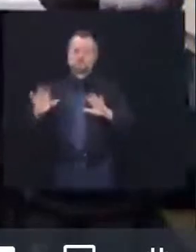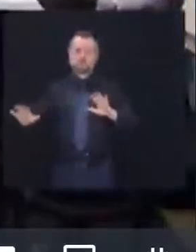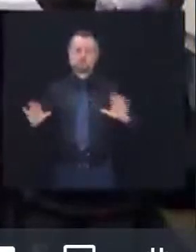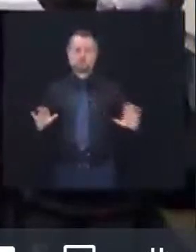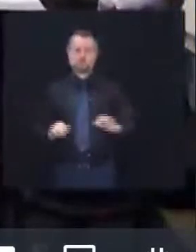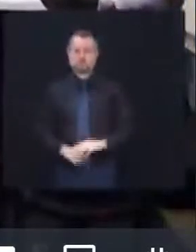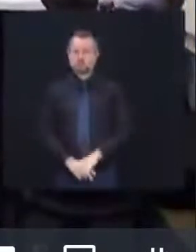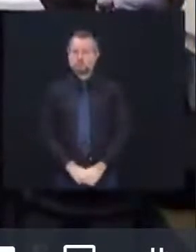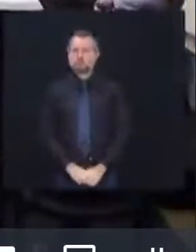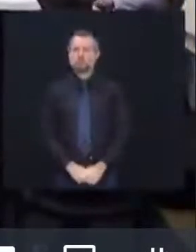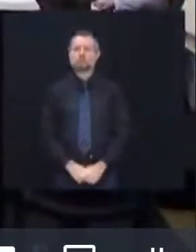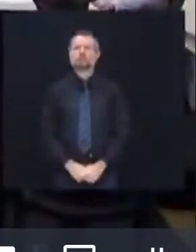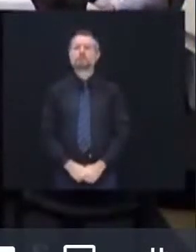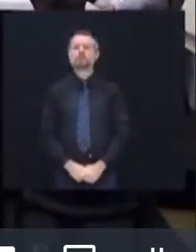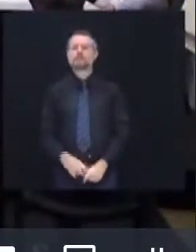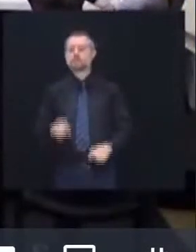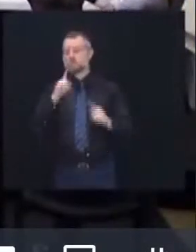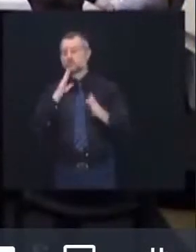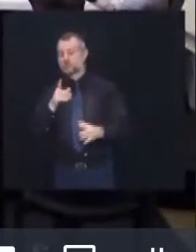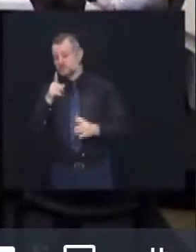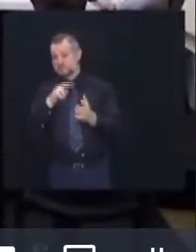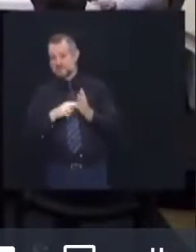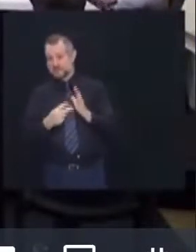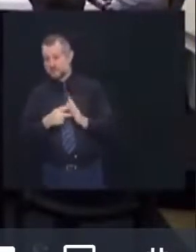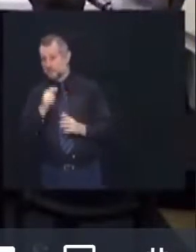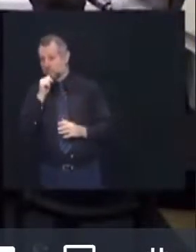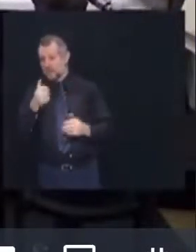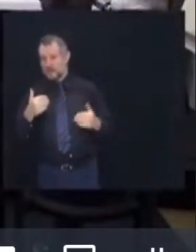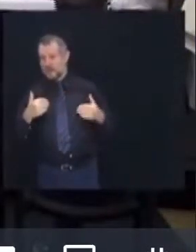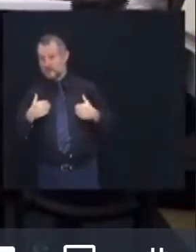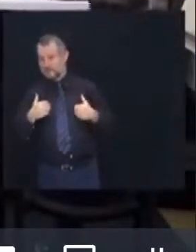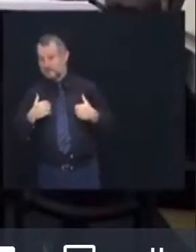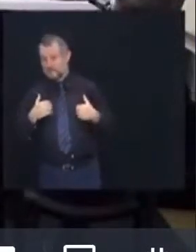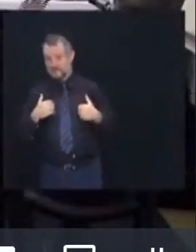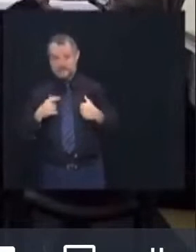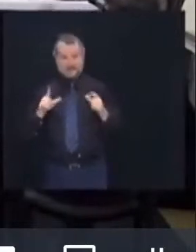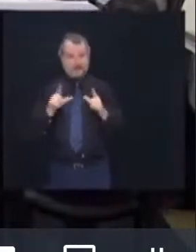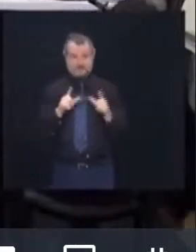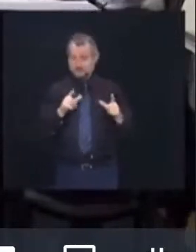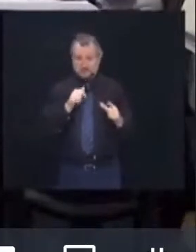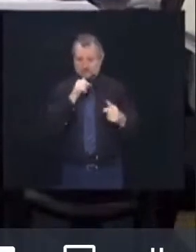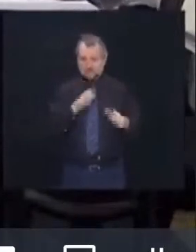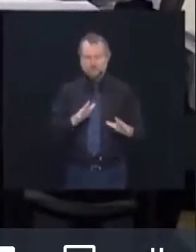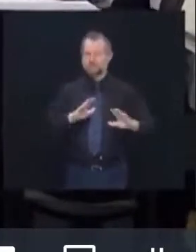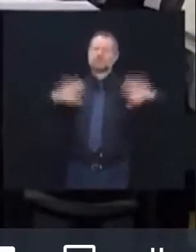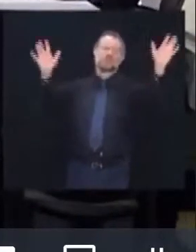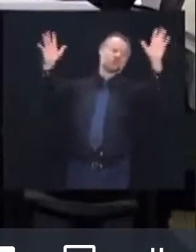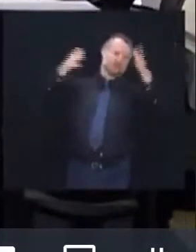OCFS license, they are not permitted to operate. Okay, guys, thank you very much. Have a good day.